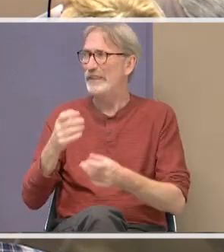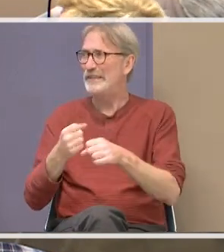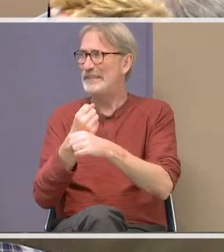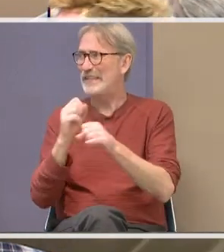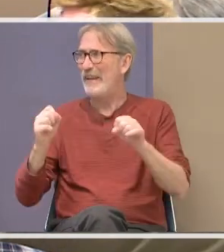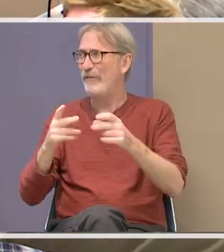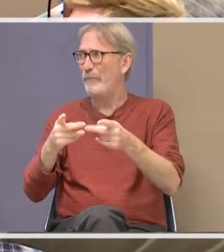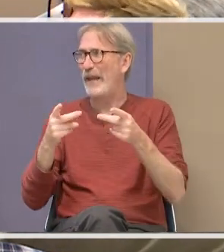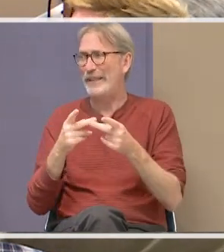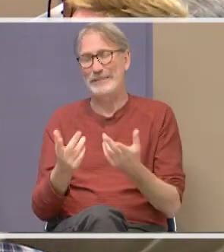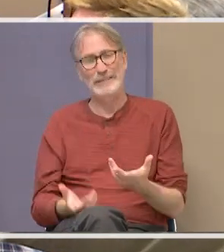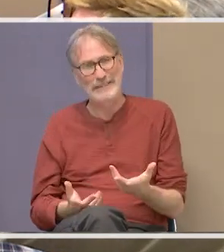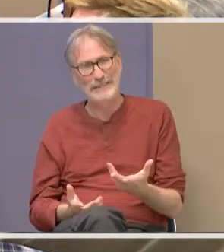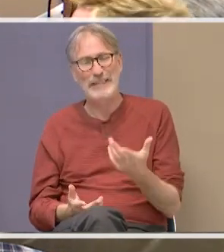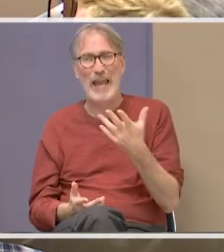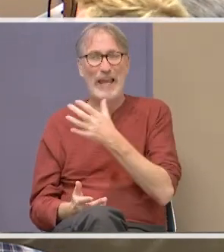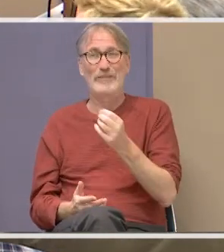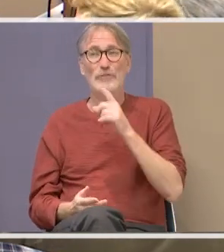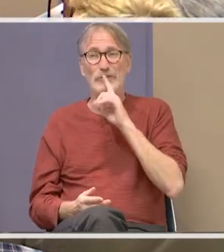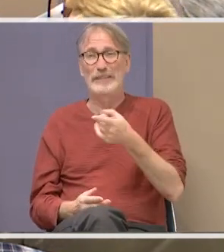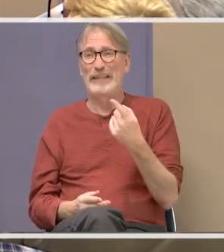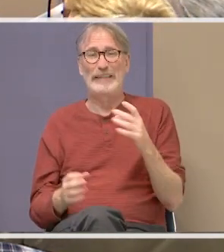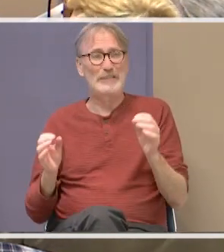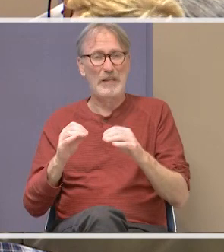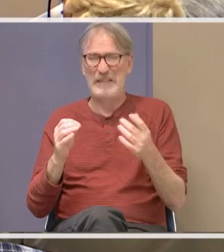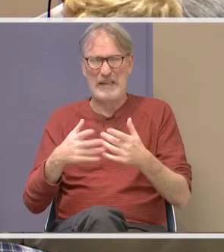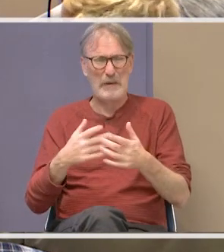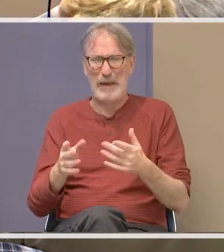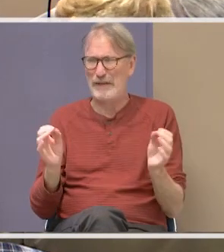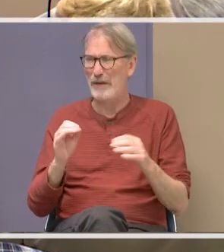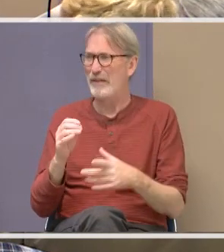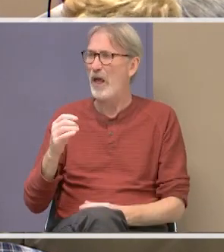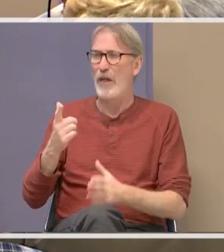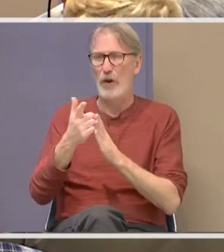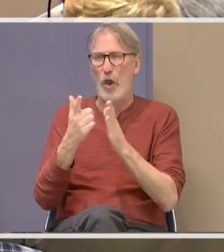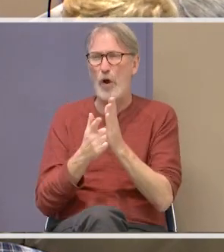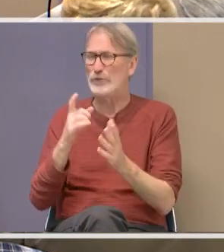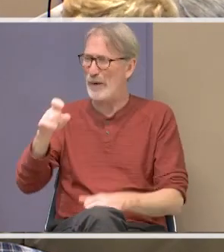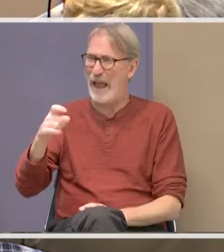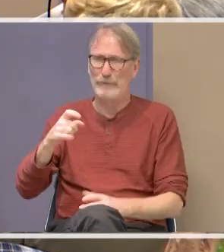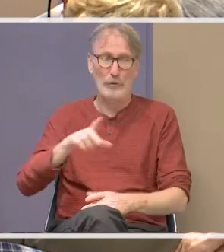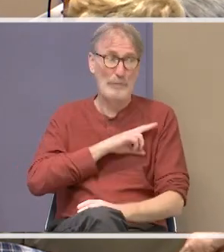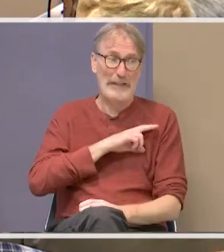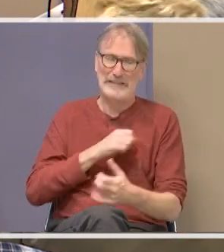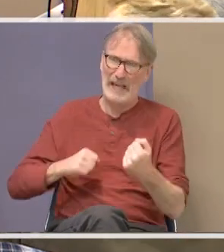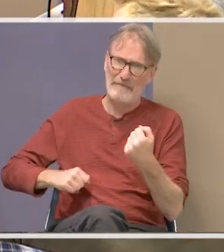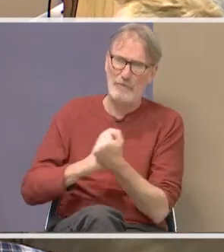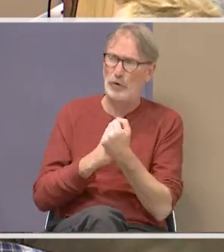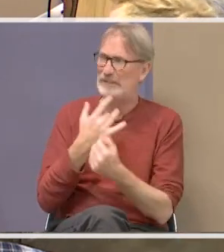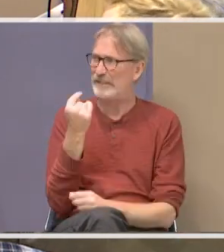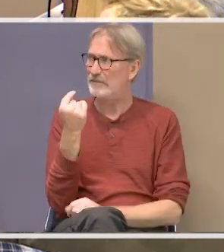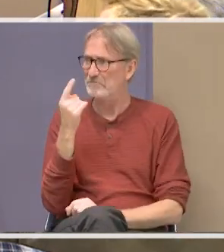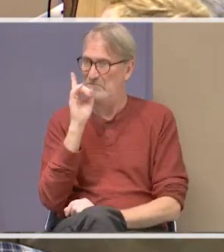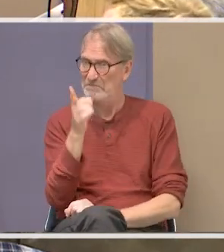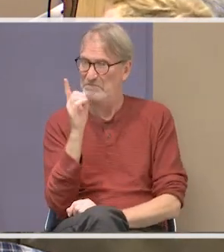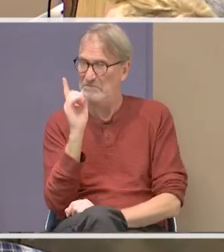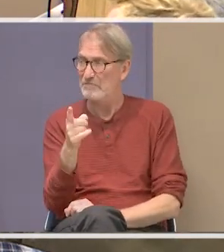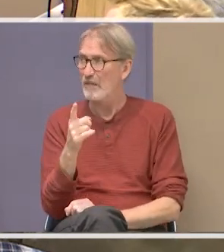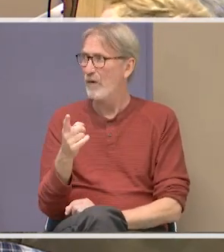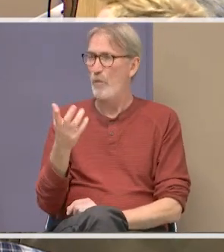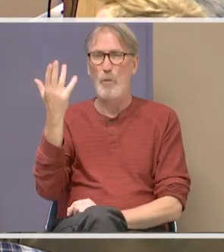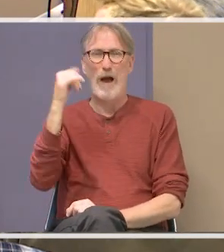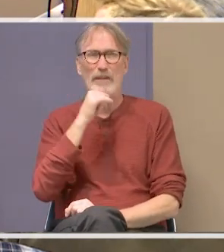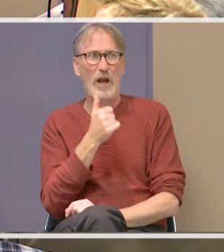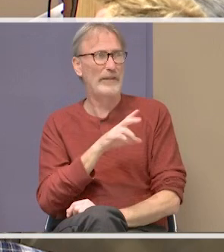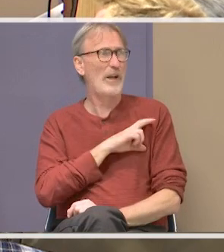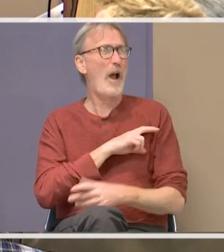safe. And all of this is pretty pointless until the traffic laws are actually enforced. We can change all of this stuff, but I don't know why the police aren't